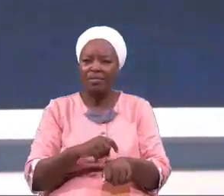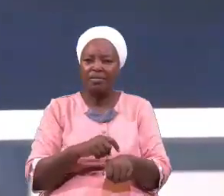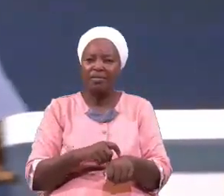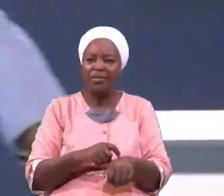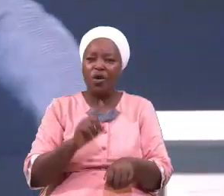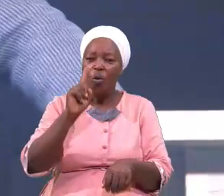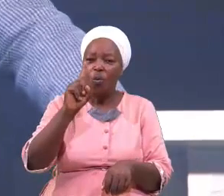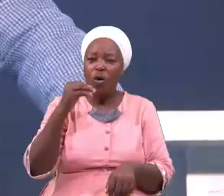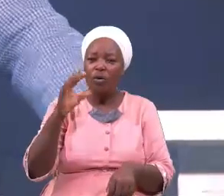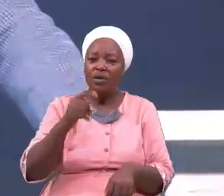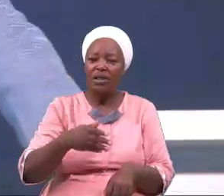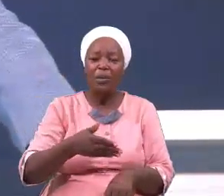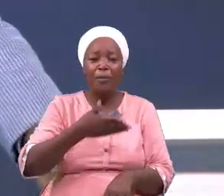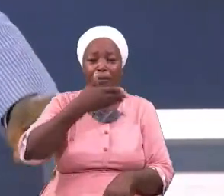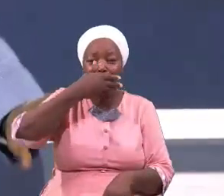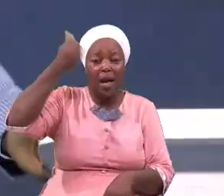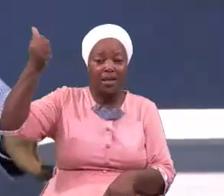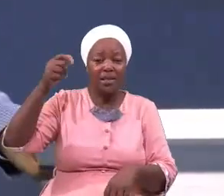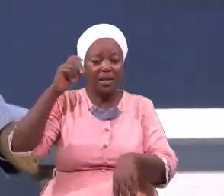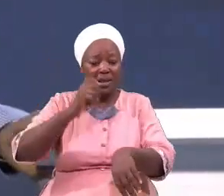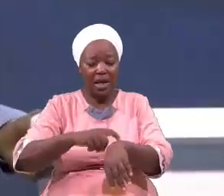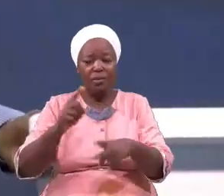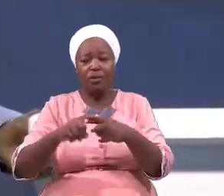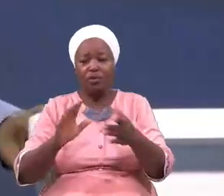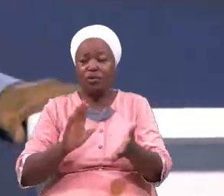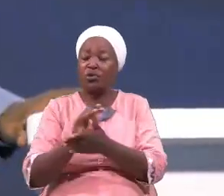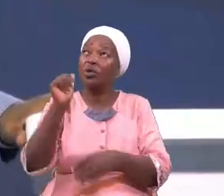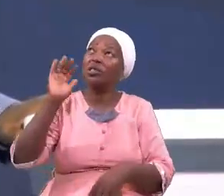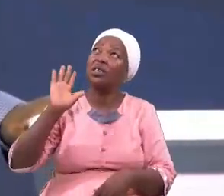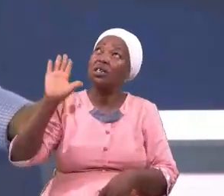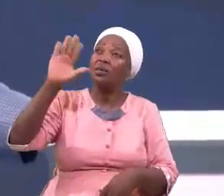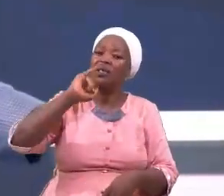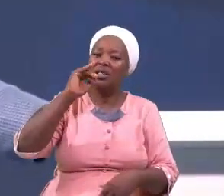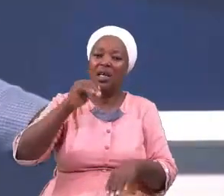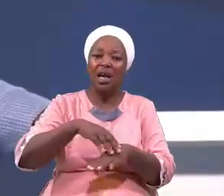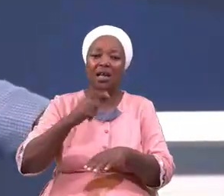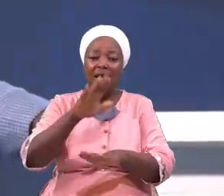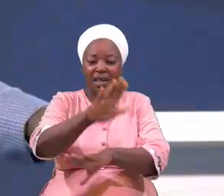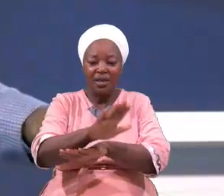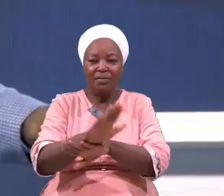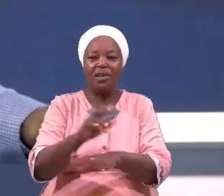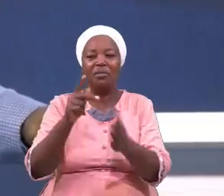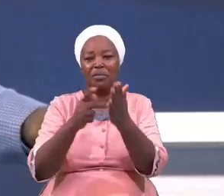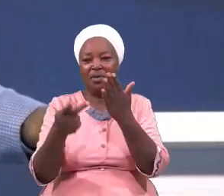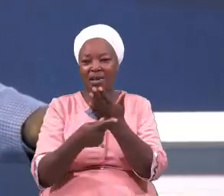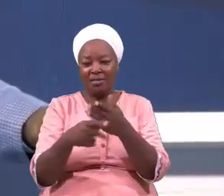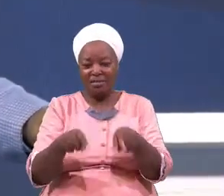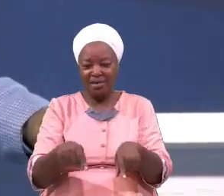One of the blessed times to trust him is at the evening crusade.